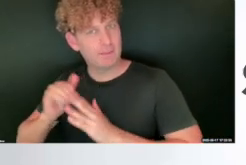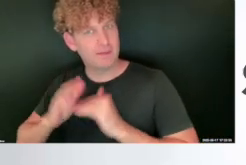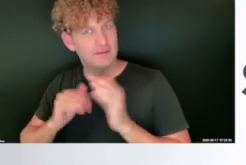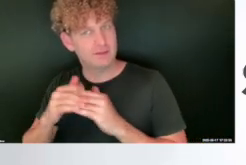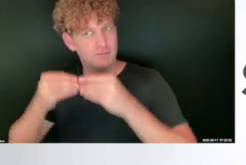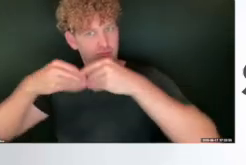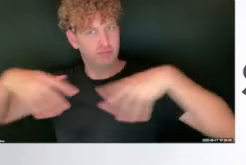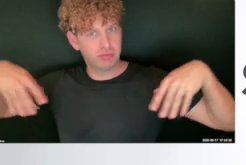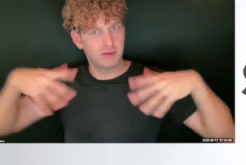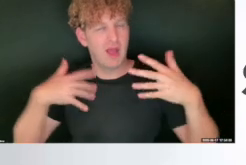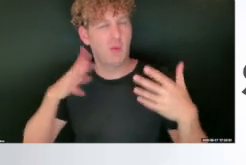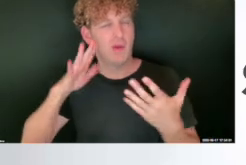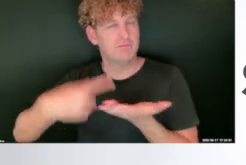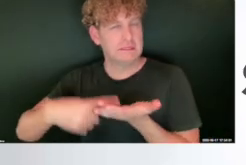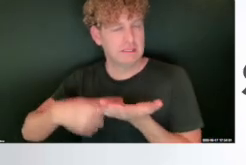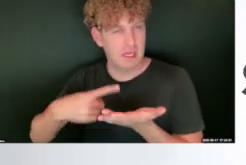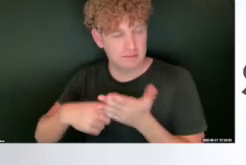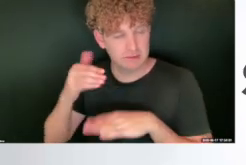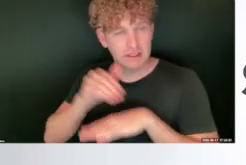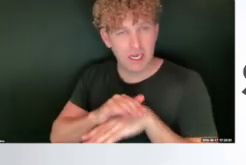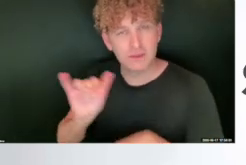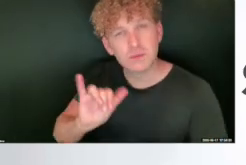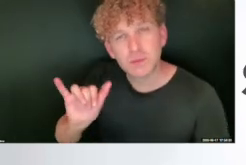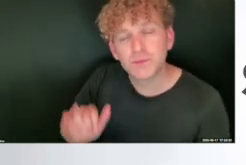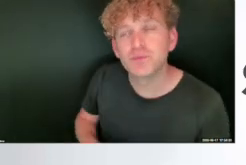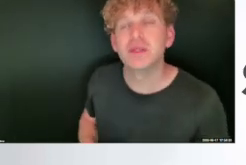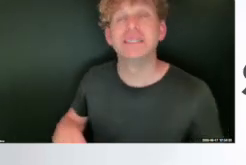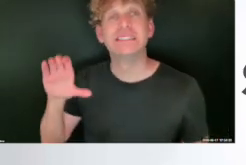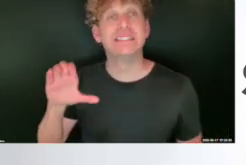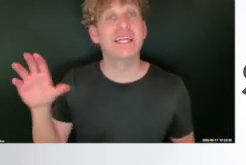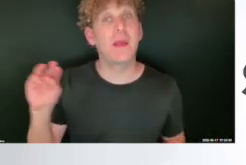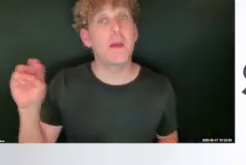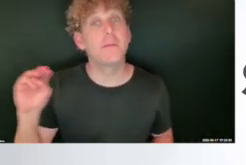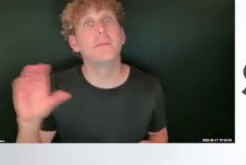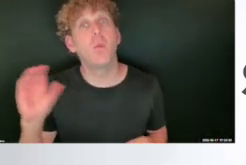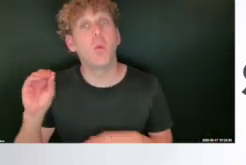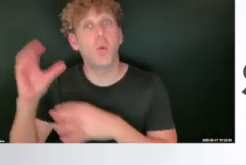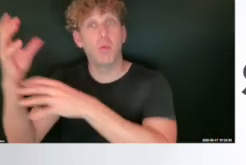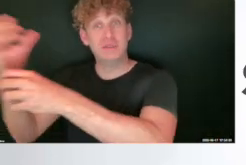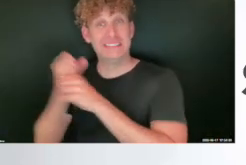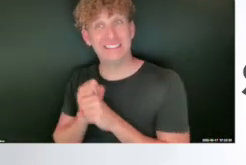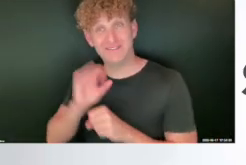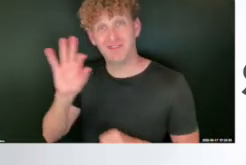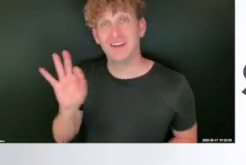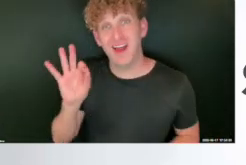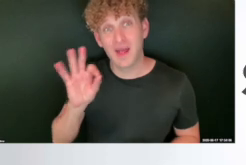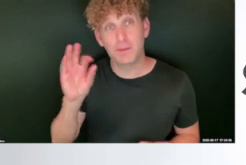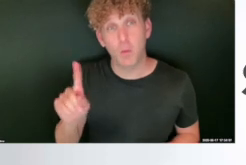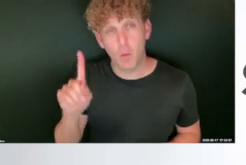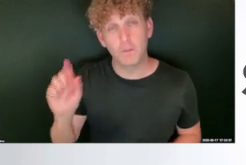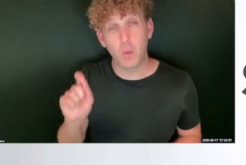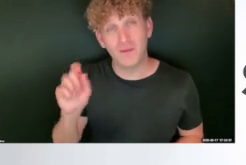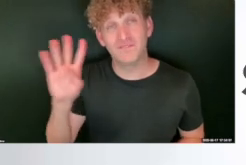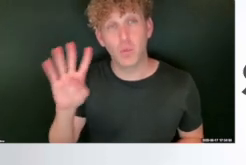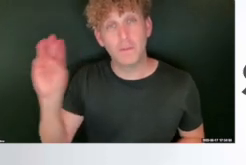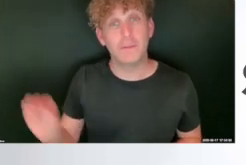CMEA, the Clean Mobility Equity Alliance, hosts monthly working groups, provides tools